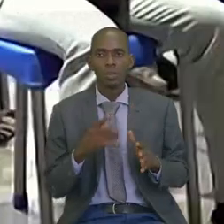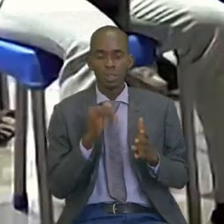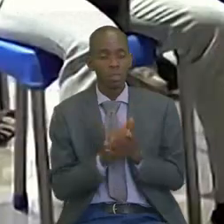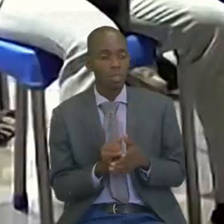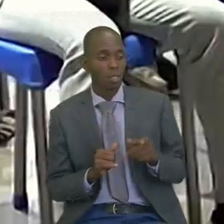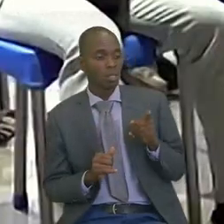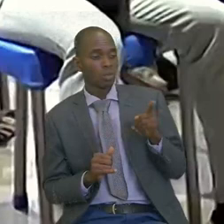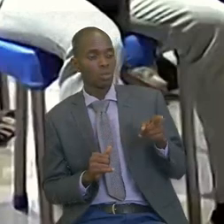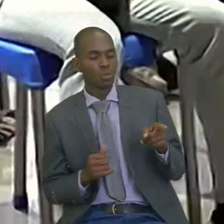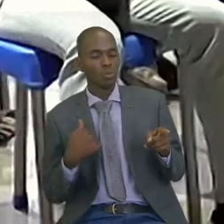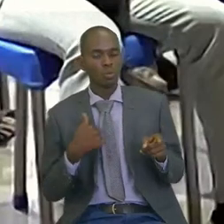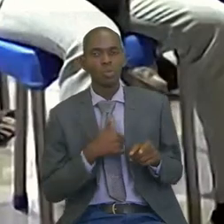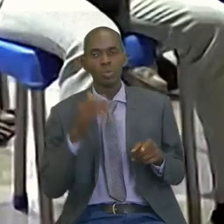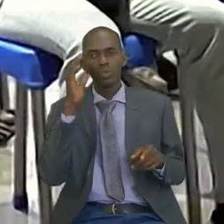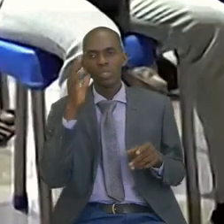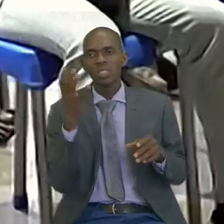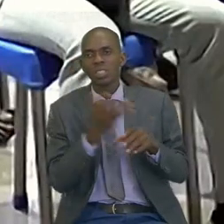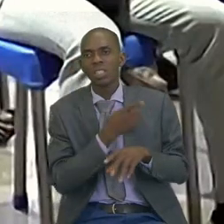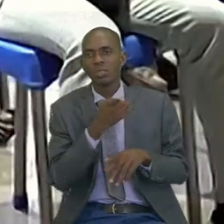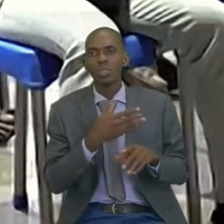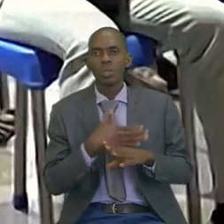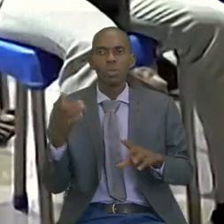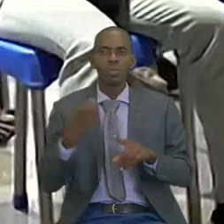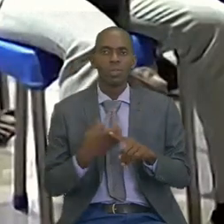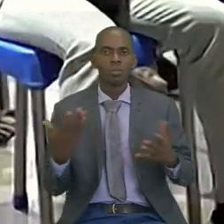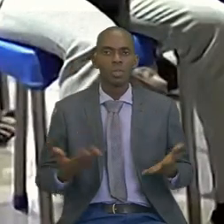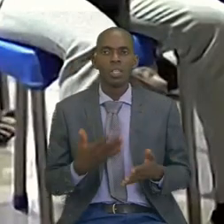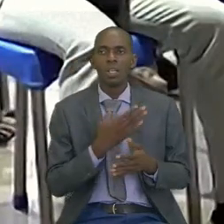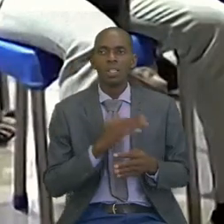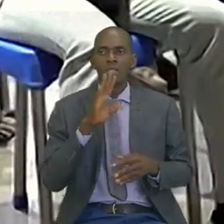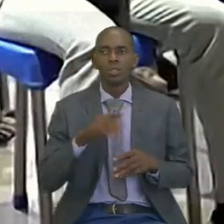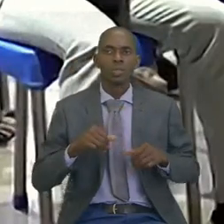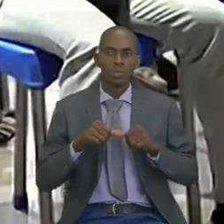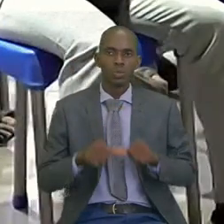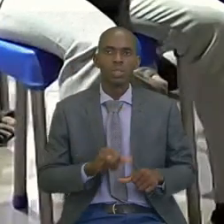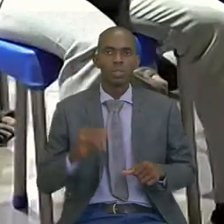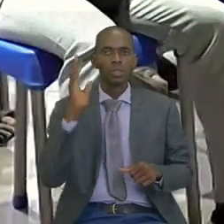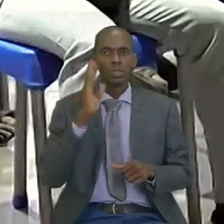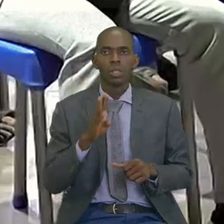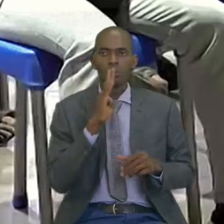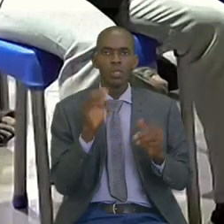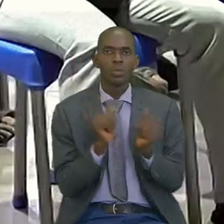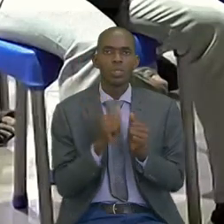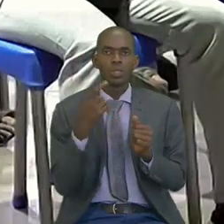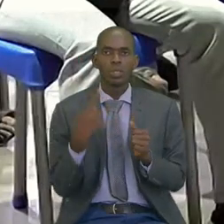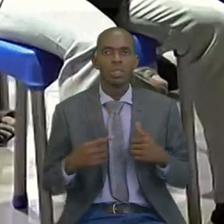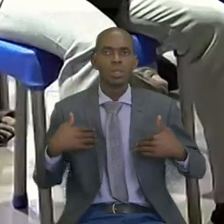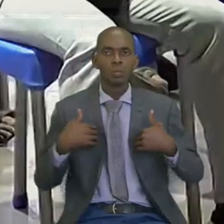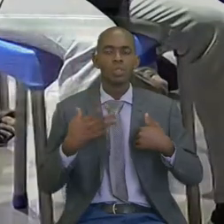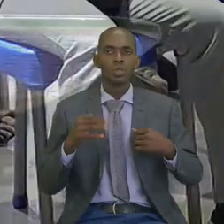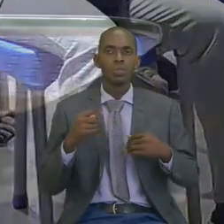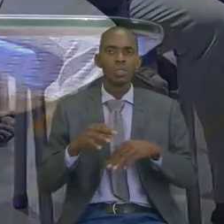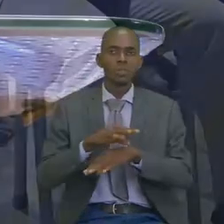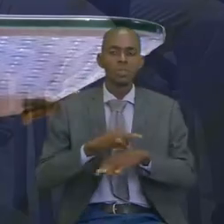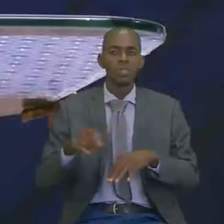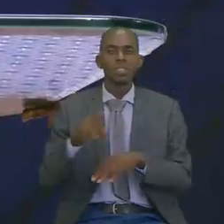they will drive you from men, and thy dwelling shall be with the beasts of the field. They